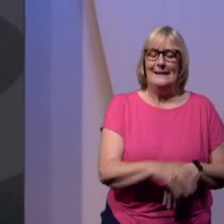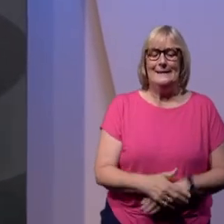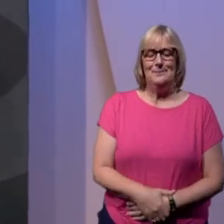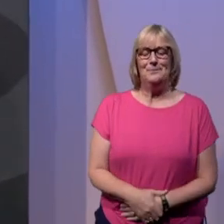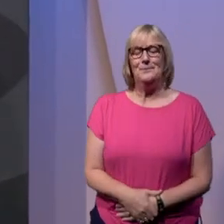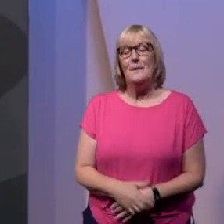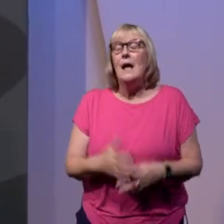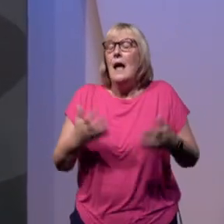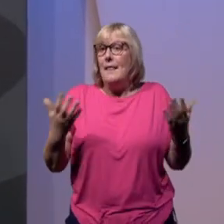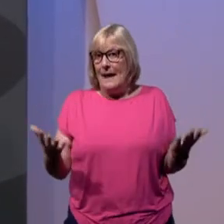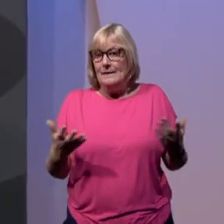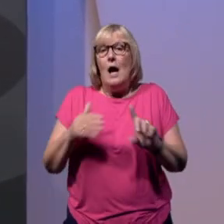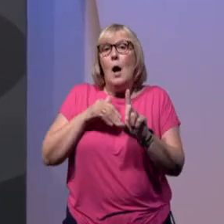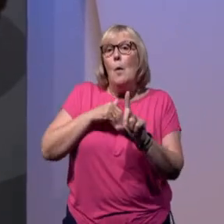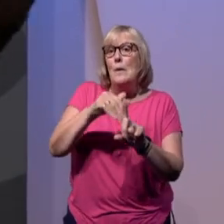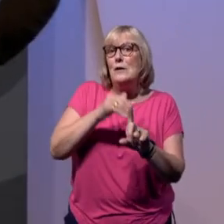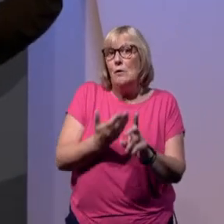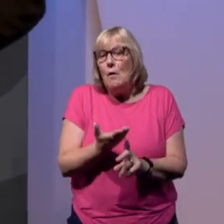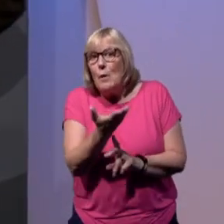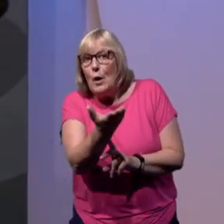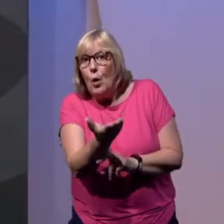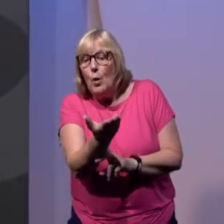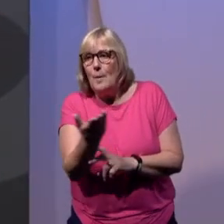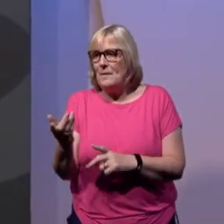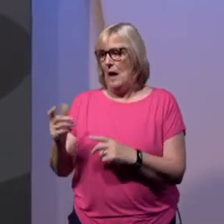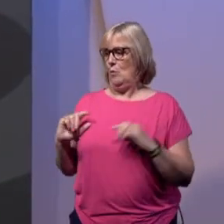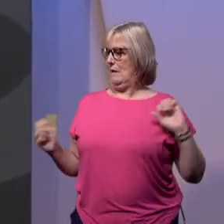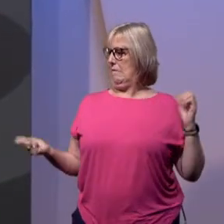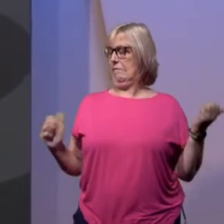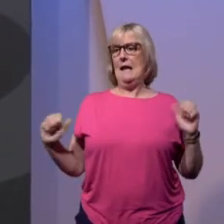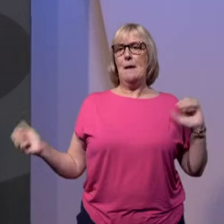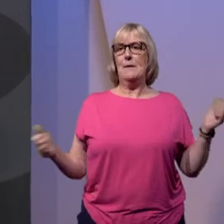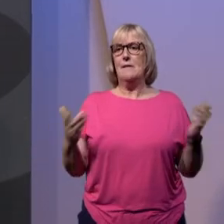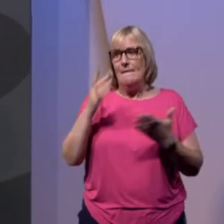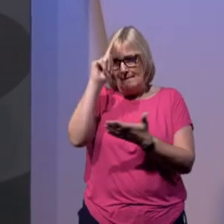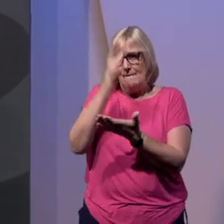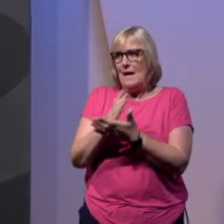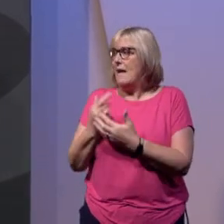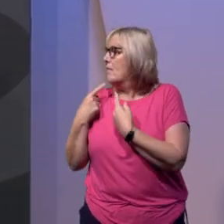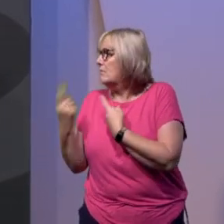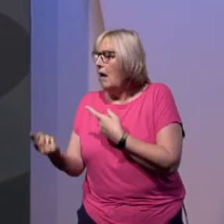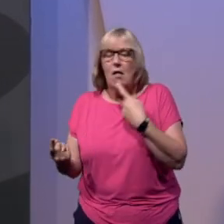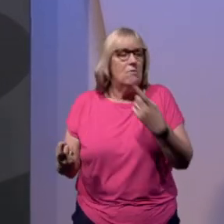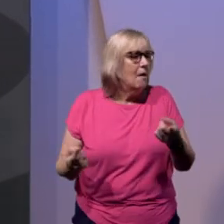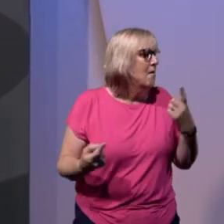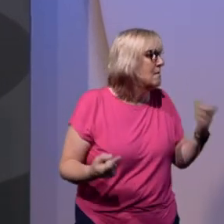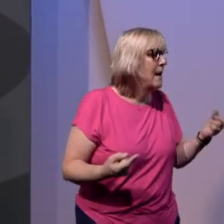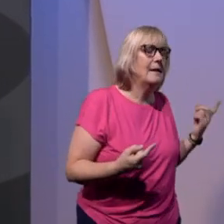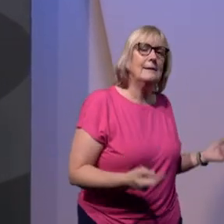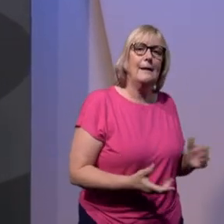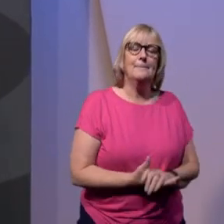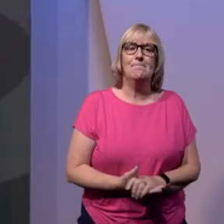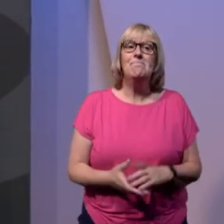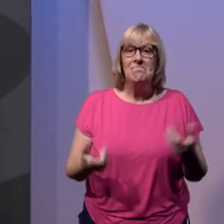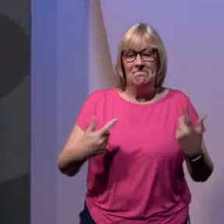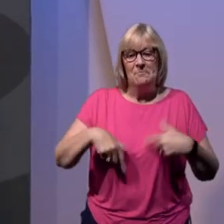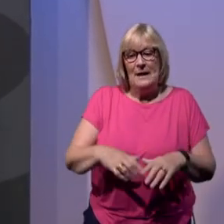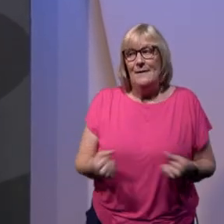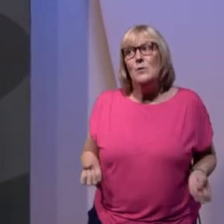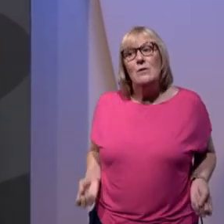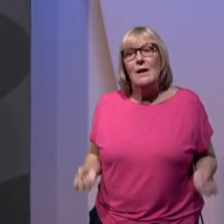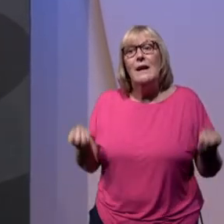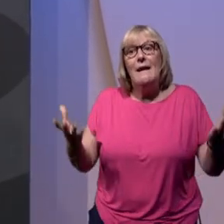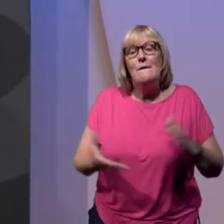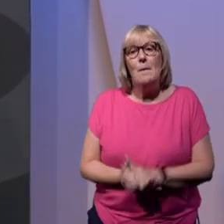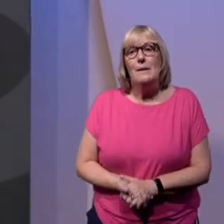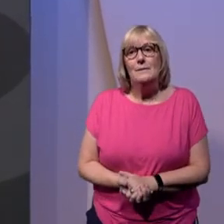as people go out on the mission field, as we share our faith with our neighbors and our friends, our family, it always takes sacrifice.